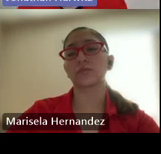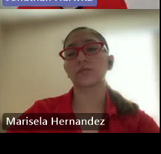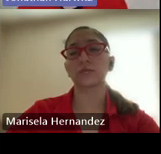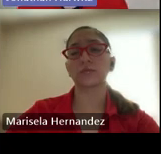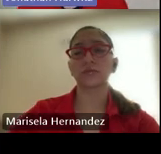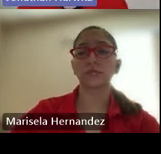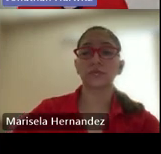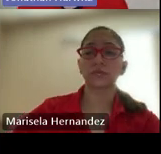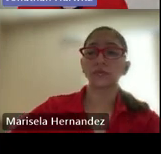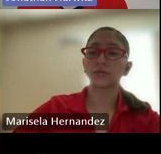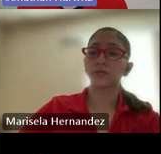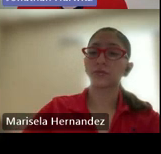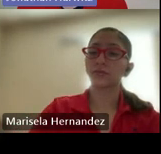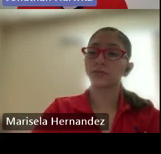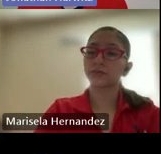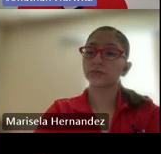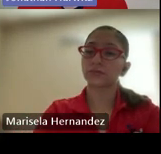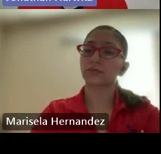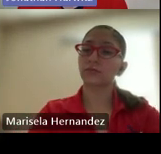around home,